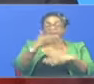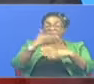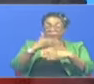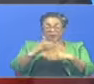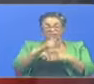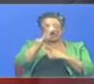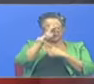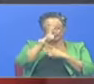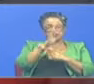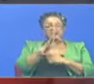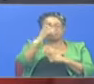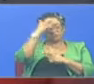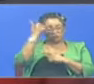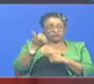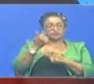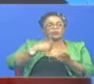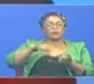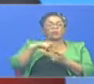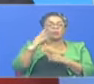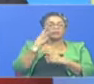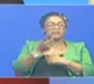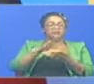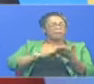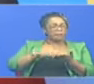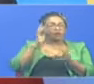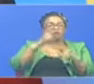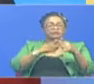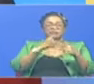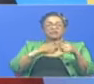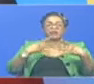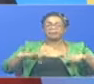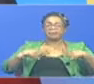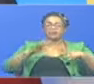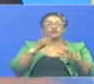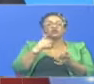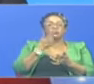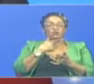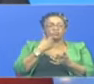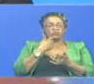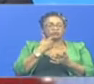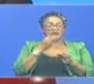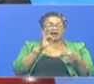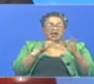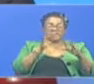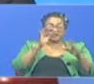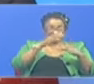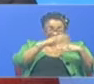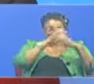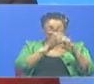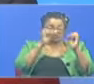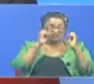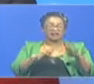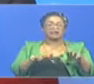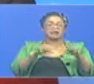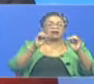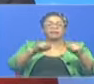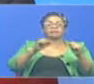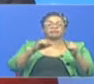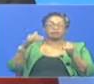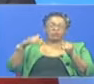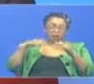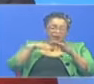us because we are seeing more and more positive people who, if not tested, would be able to come